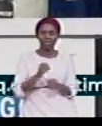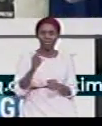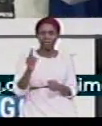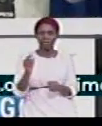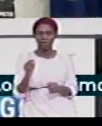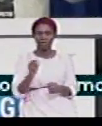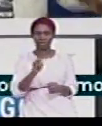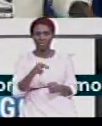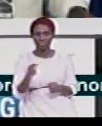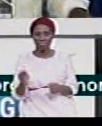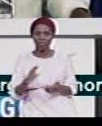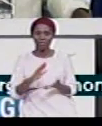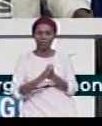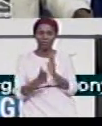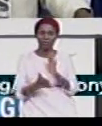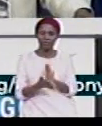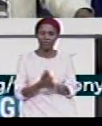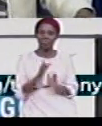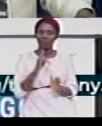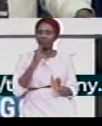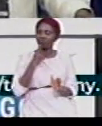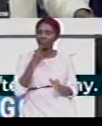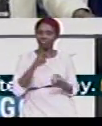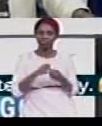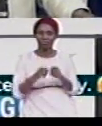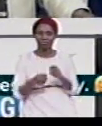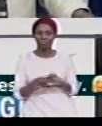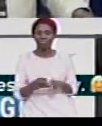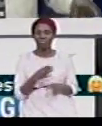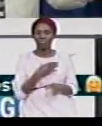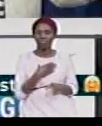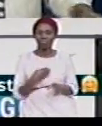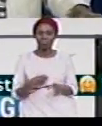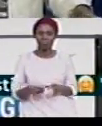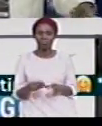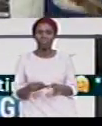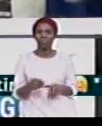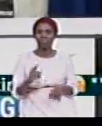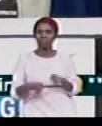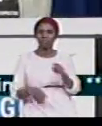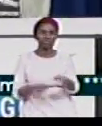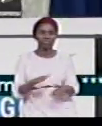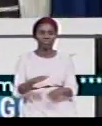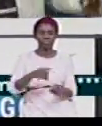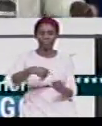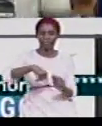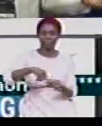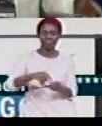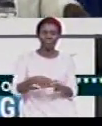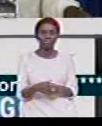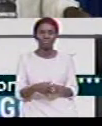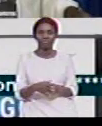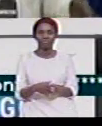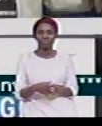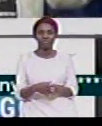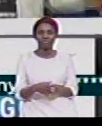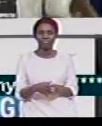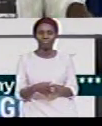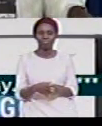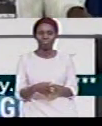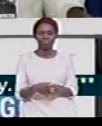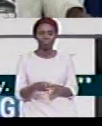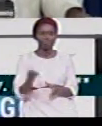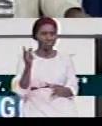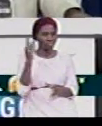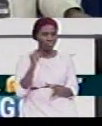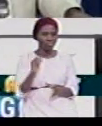worse, and he was placed on adult pampers and couldn't move around at all. But after the prayer